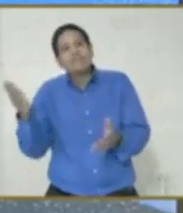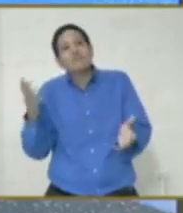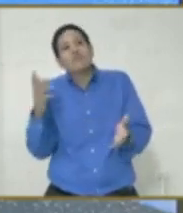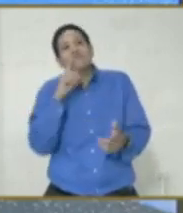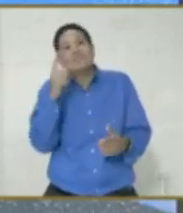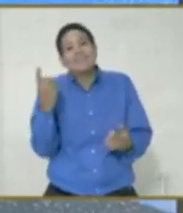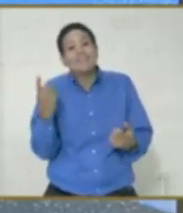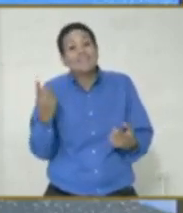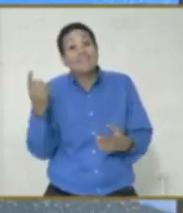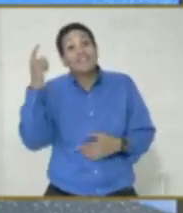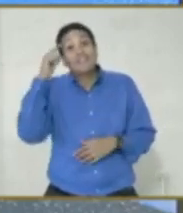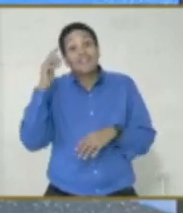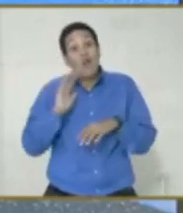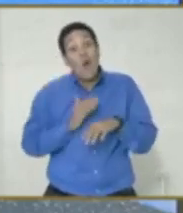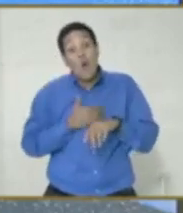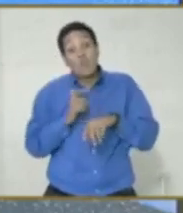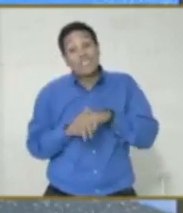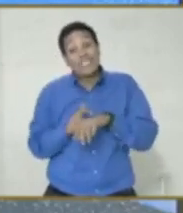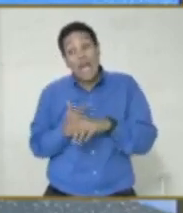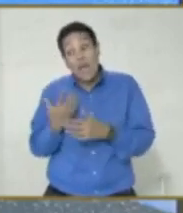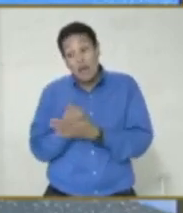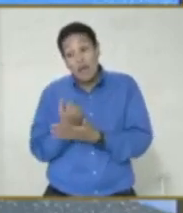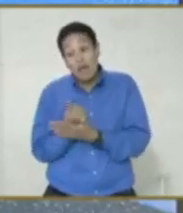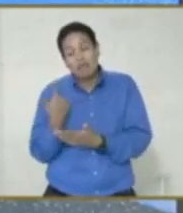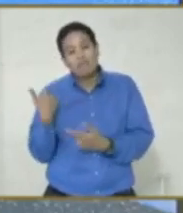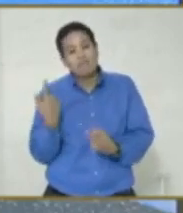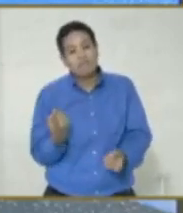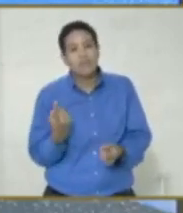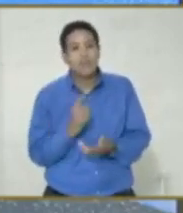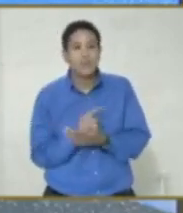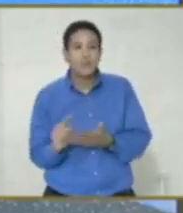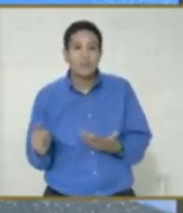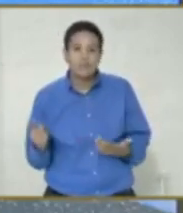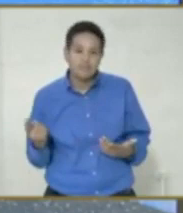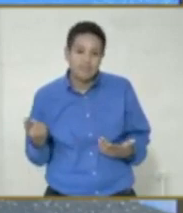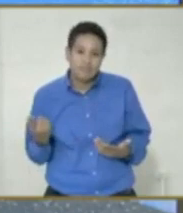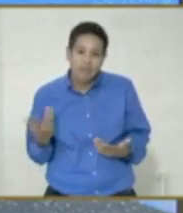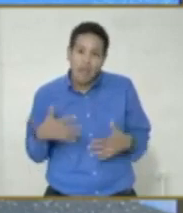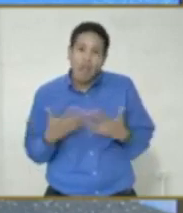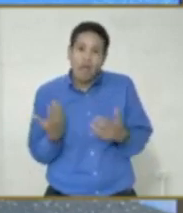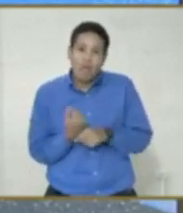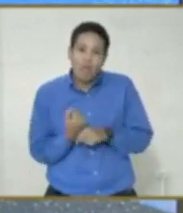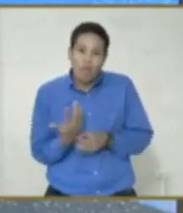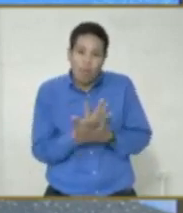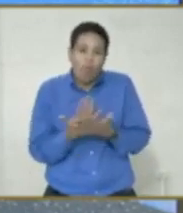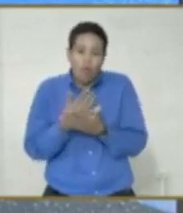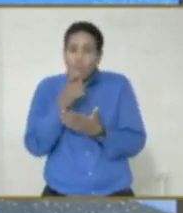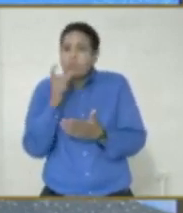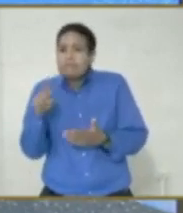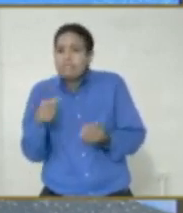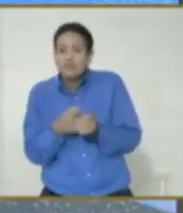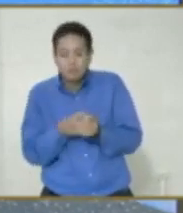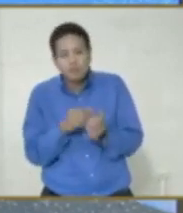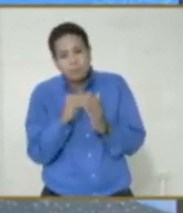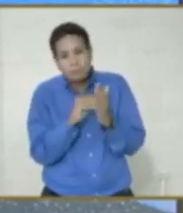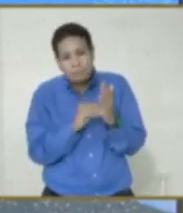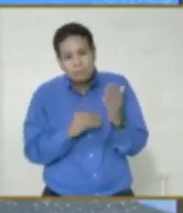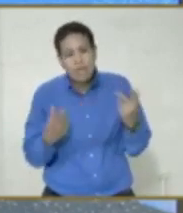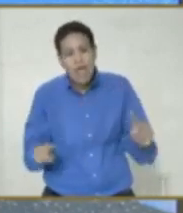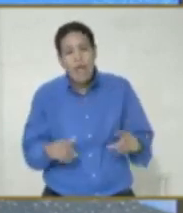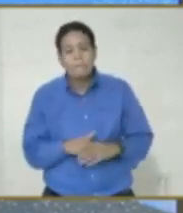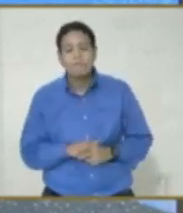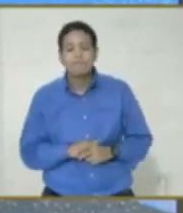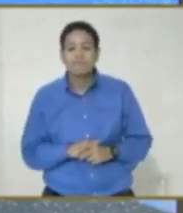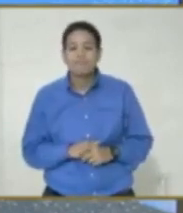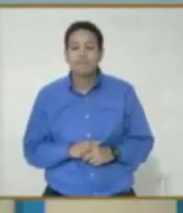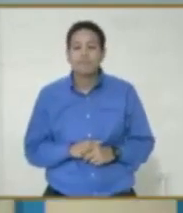been occupying our time for the last week or so. But I want to say, Mayor, and to back you up, because there's a